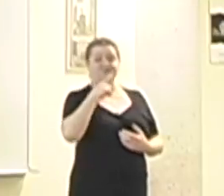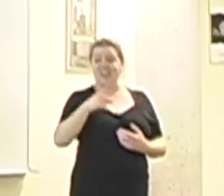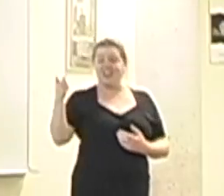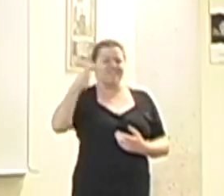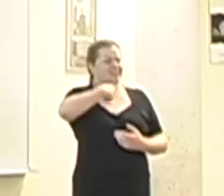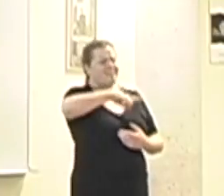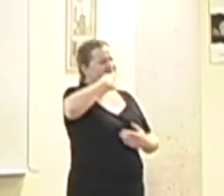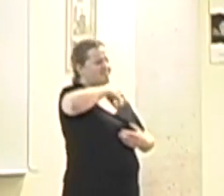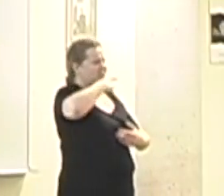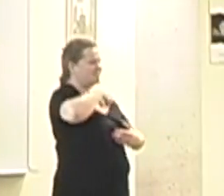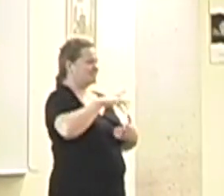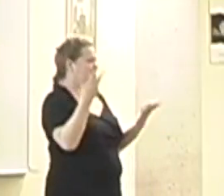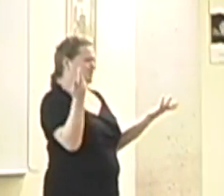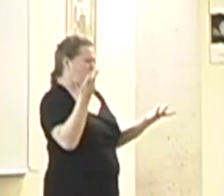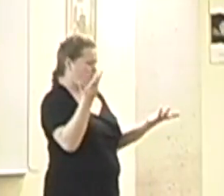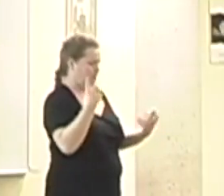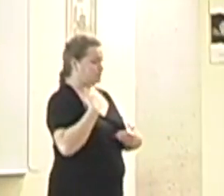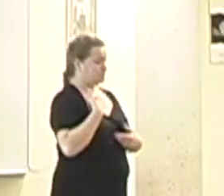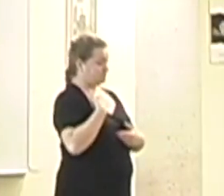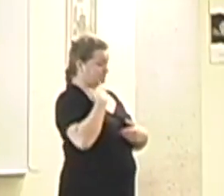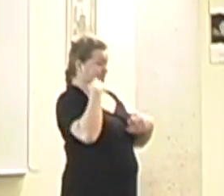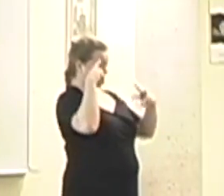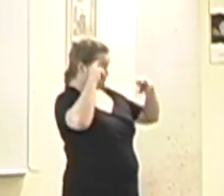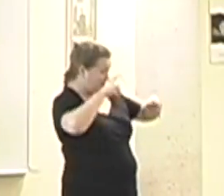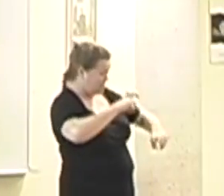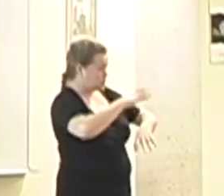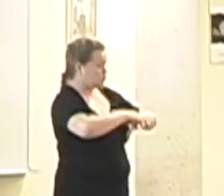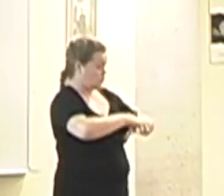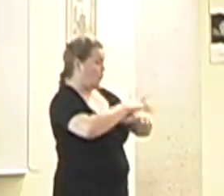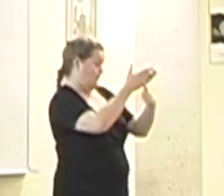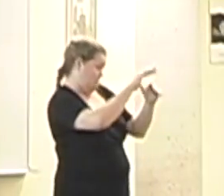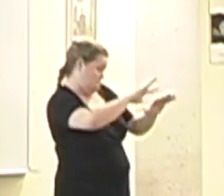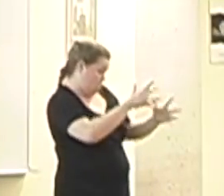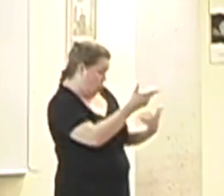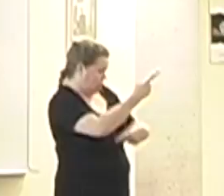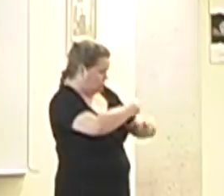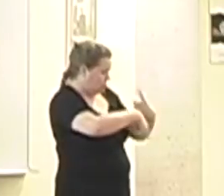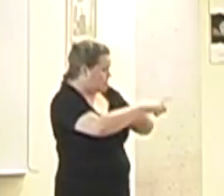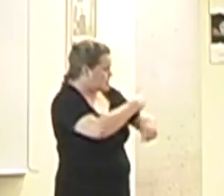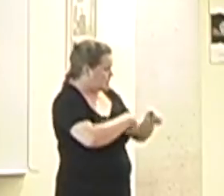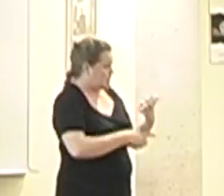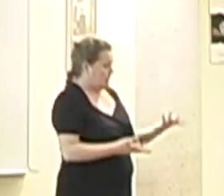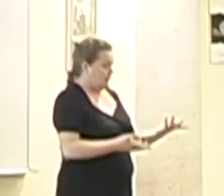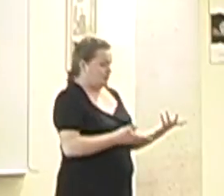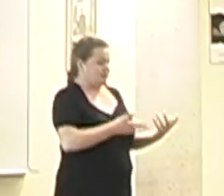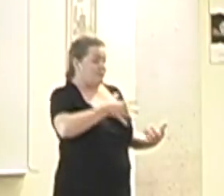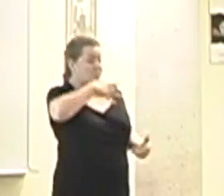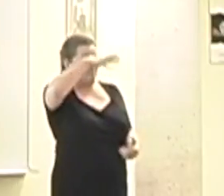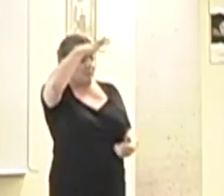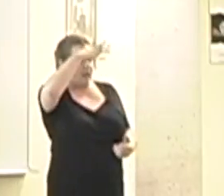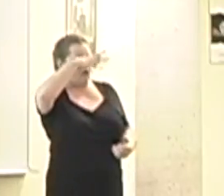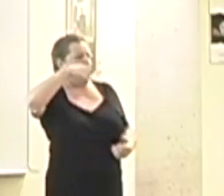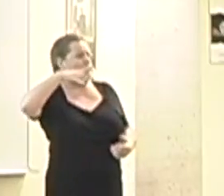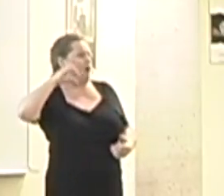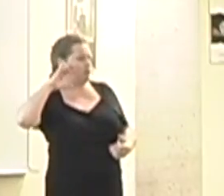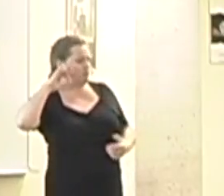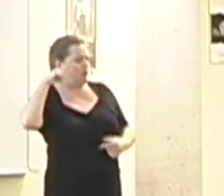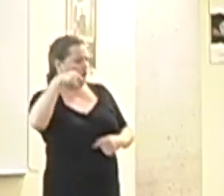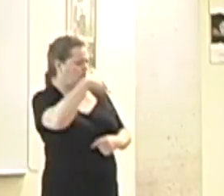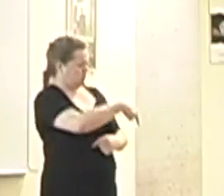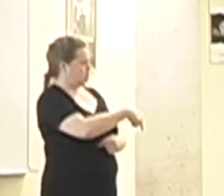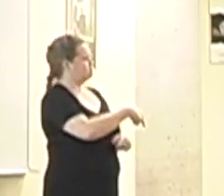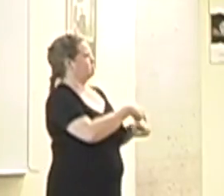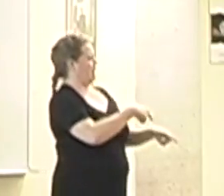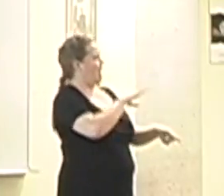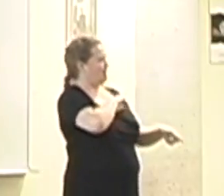iconic resources of the sign modality allow deaf children of hearing parents to innovate home signs.